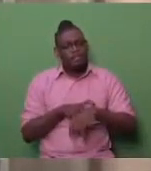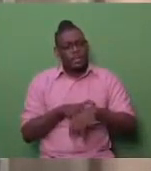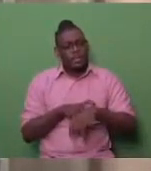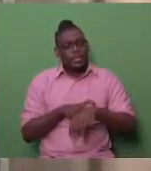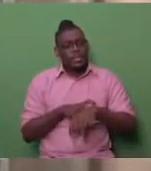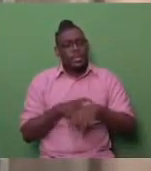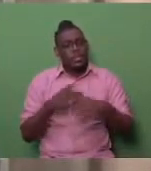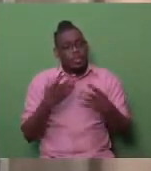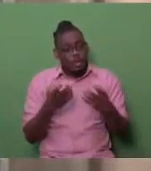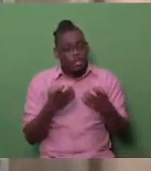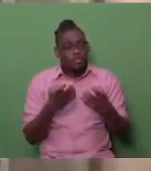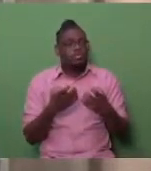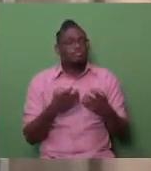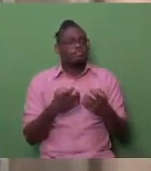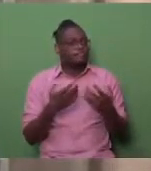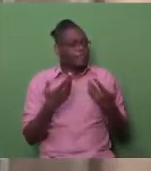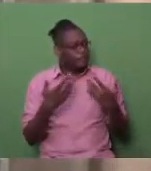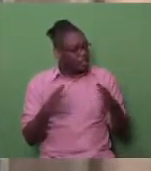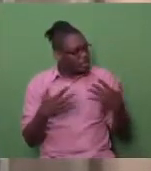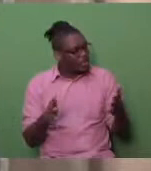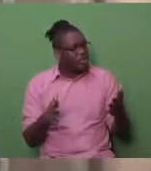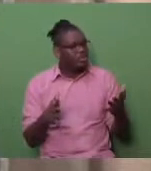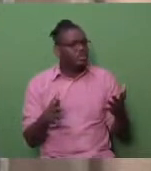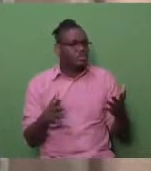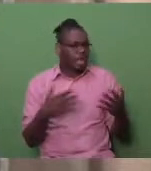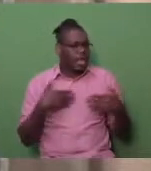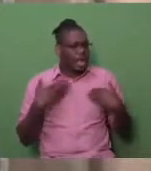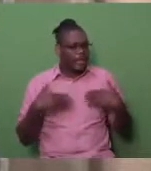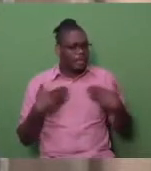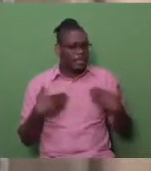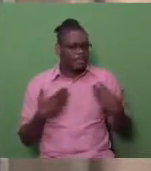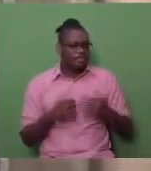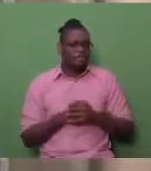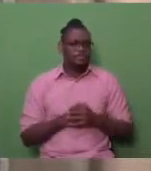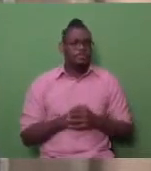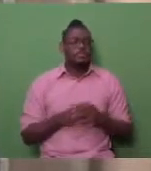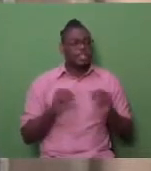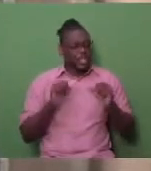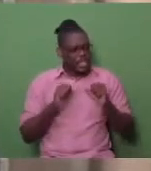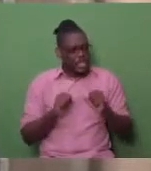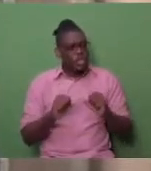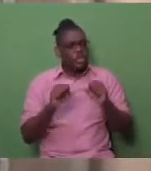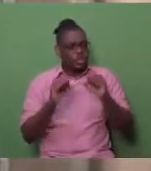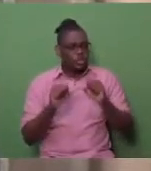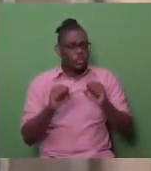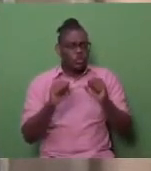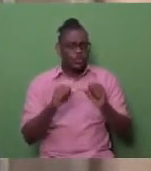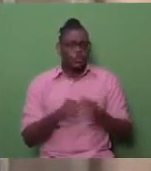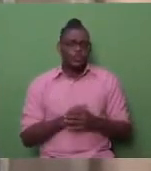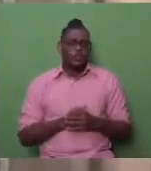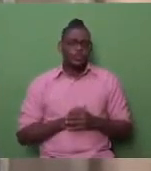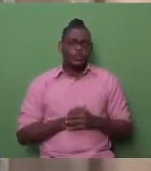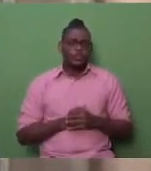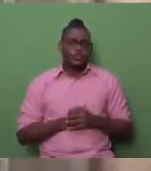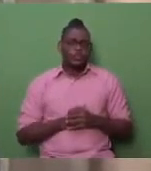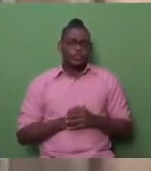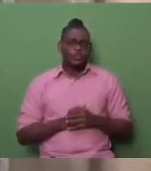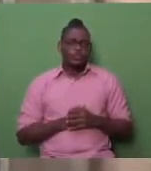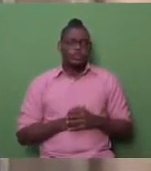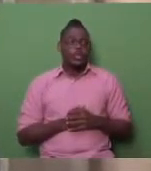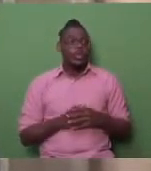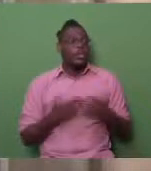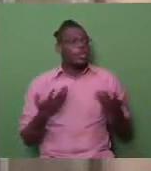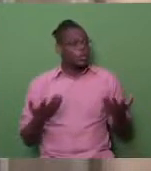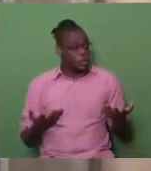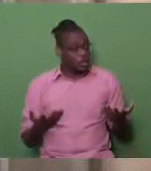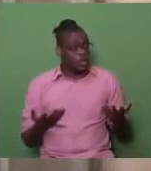So, instead of increasing WASA's capacity, we have been over 100 million in cuts